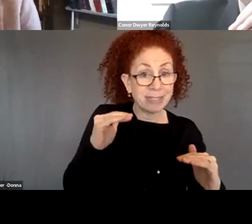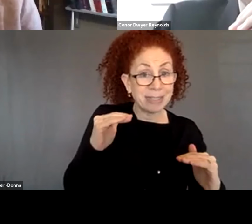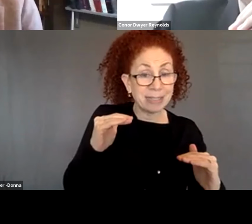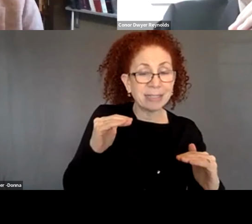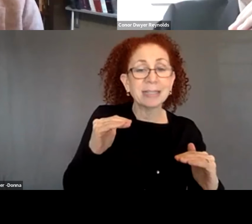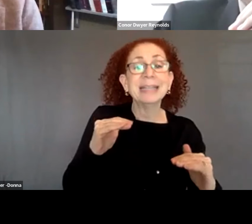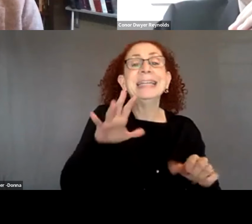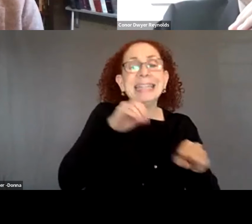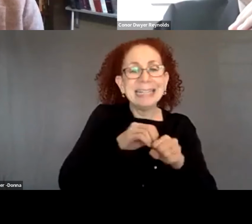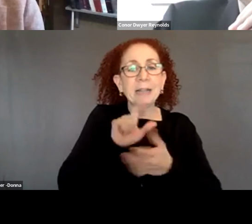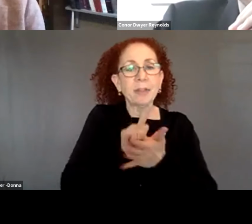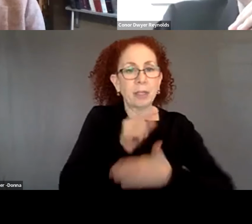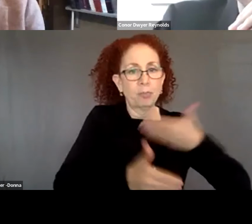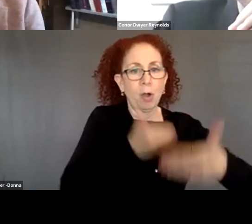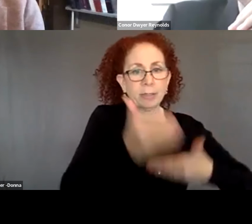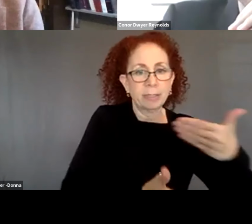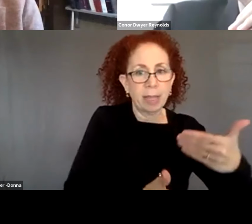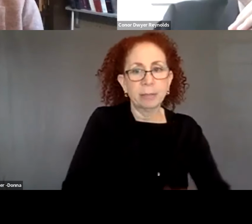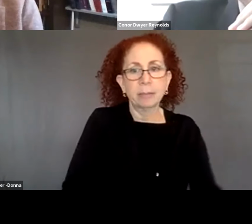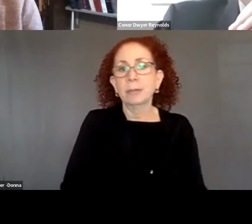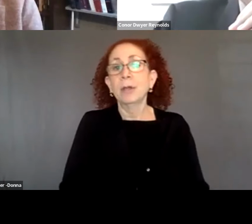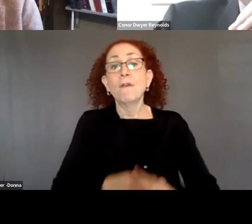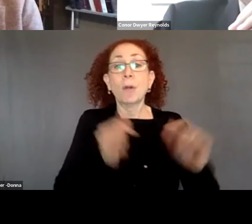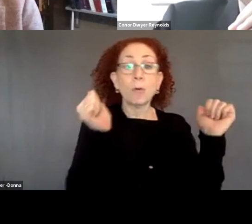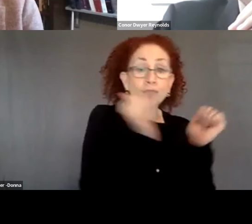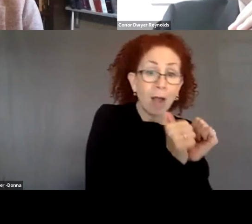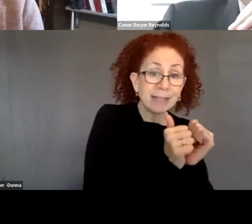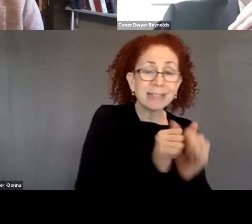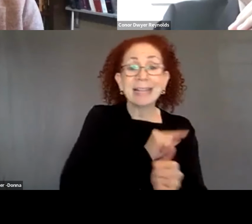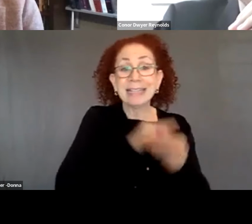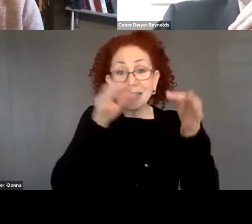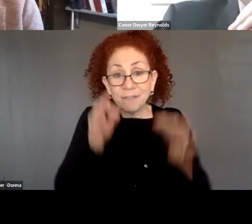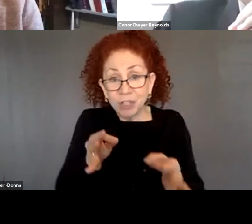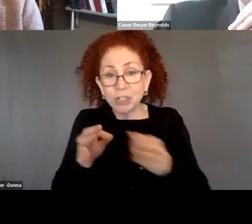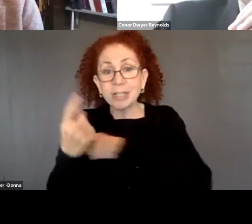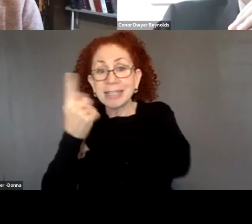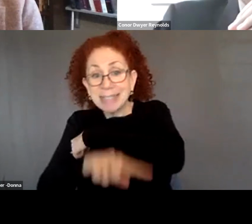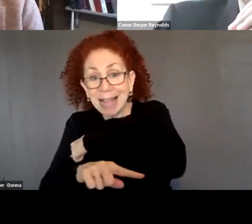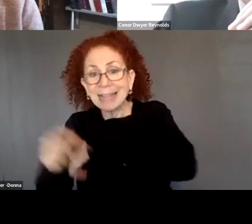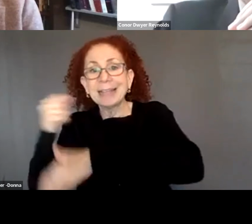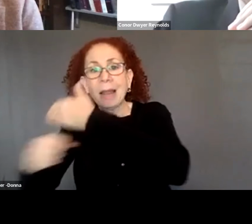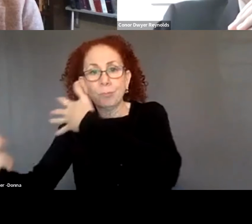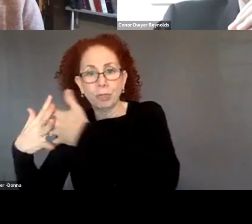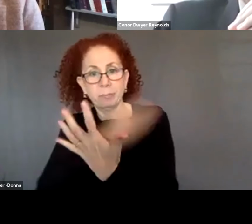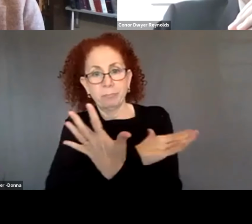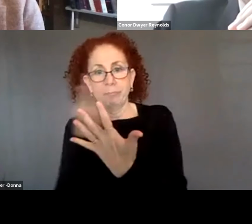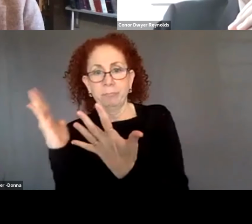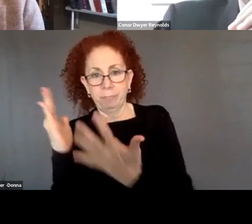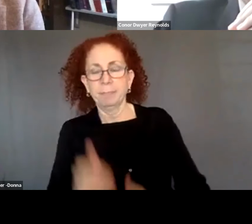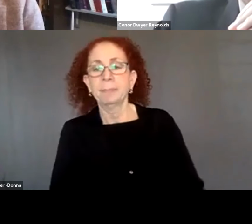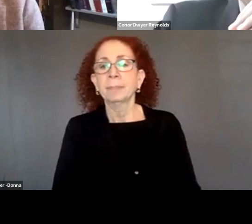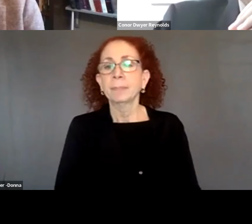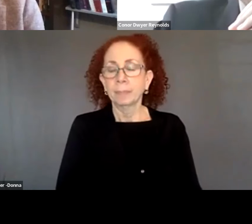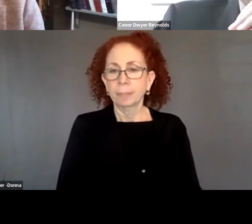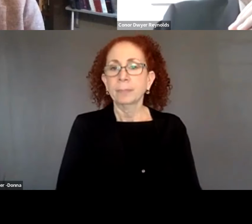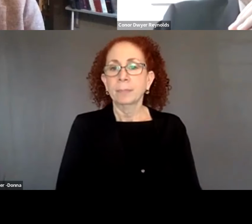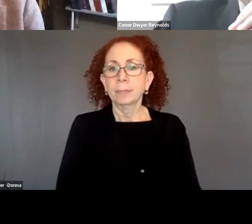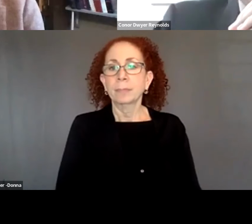criminal legal process, from arrest to conviction to sentencing, and then, of course, imprisonment. Expanding